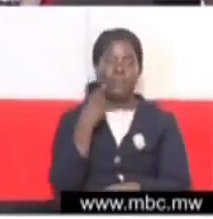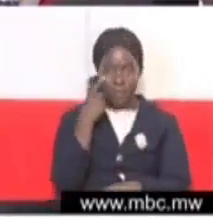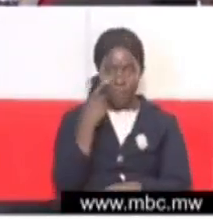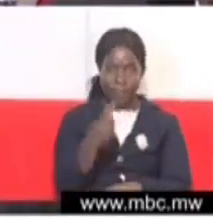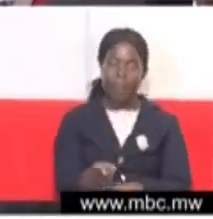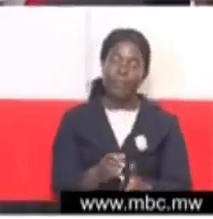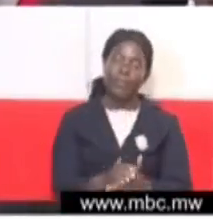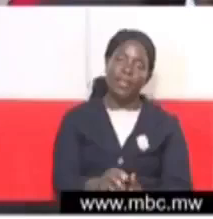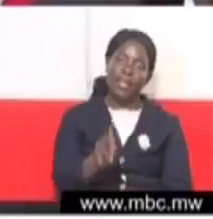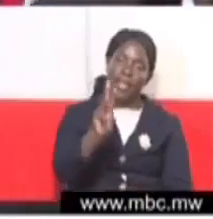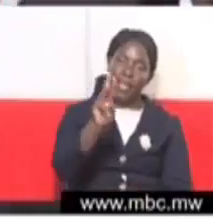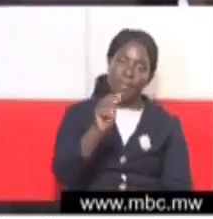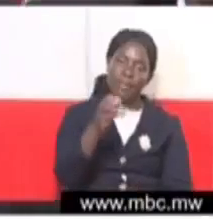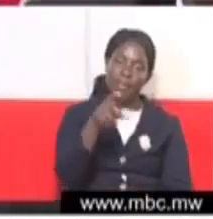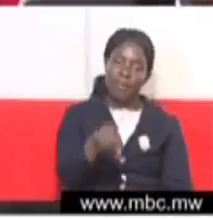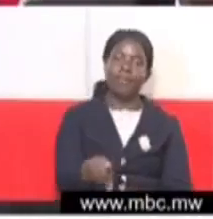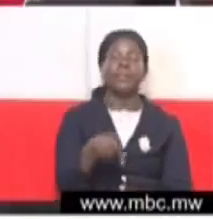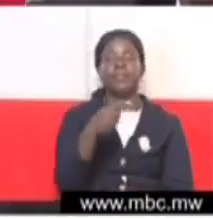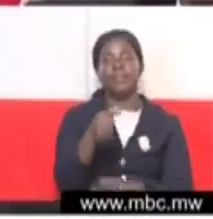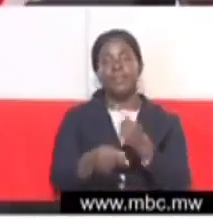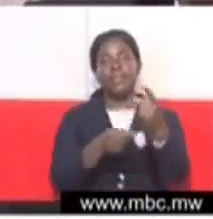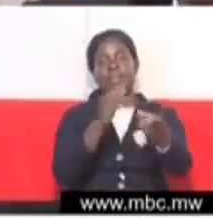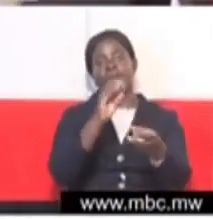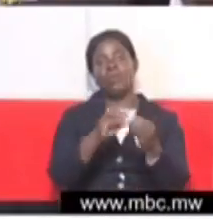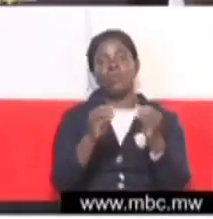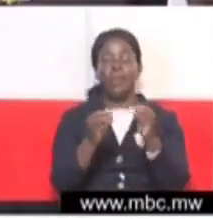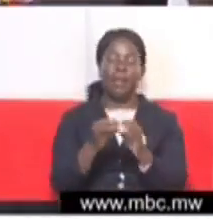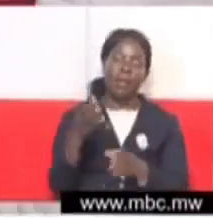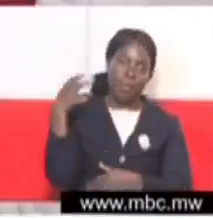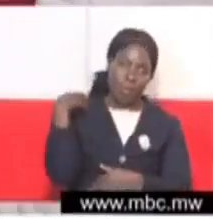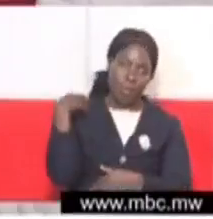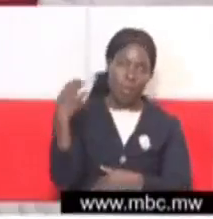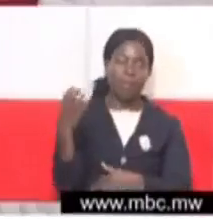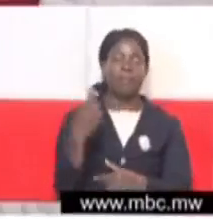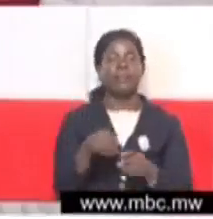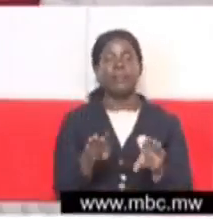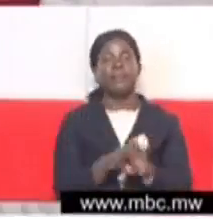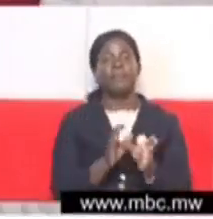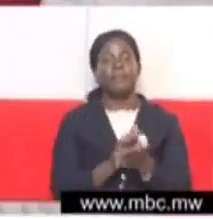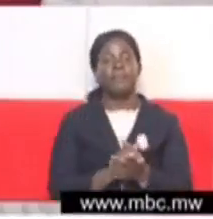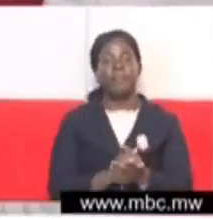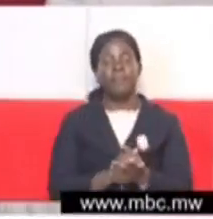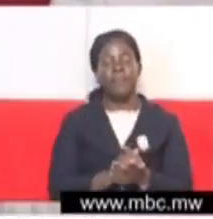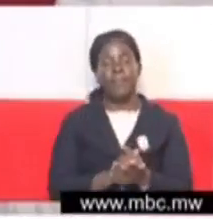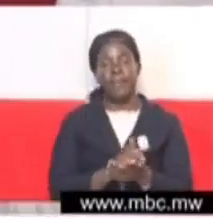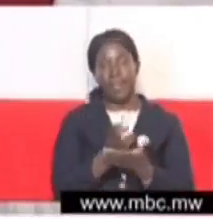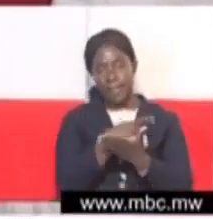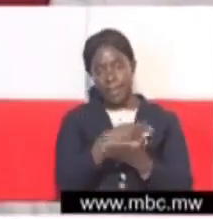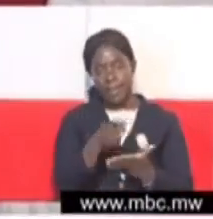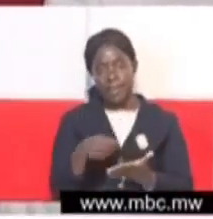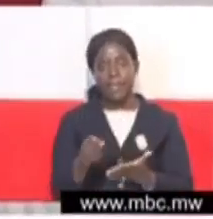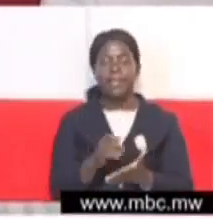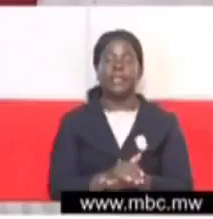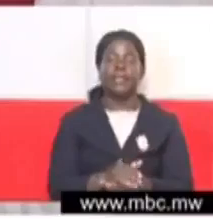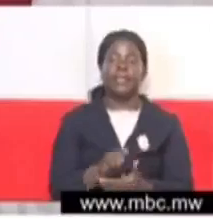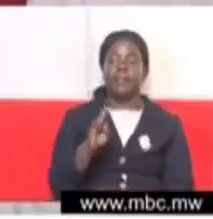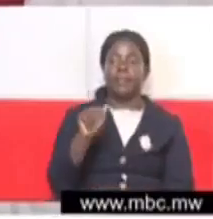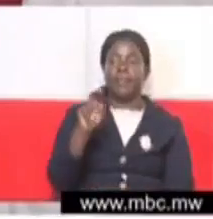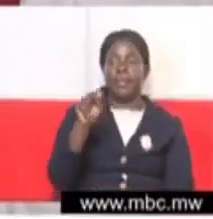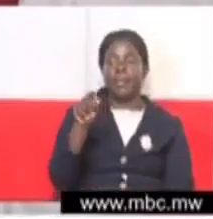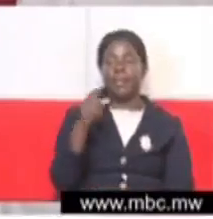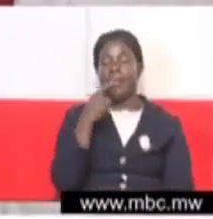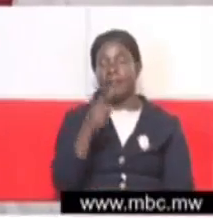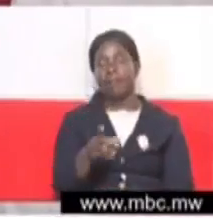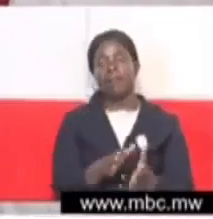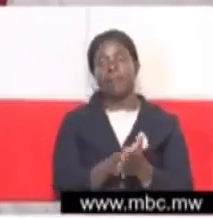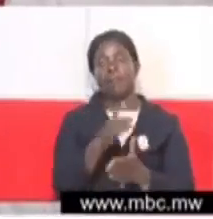Party continues to form government and forms the next government. Meanwhile, MCP Secretary General Richard Chimwendo Banda has